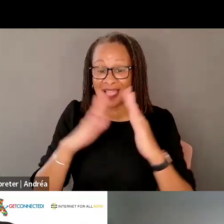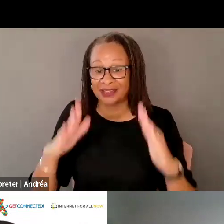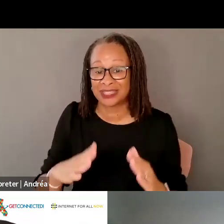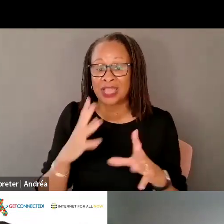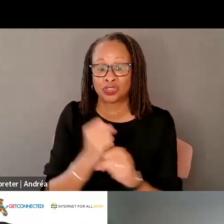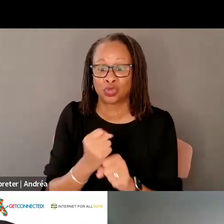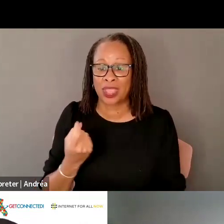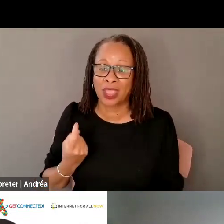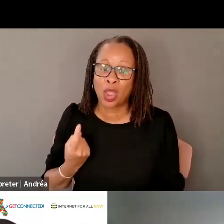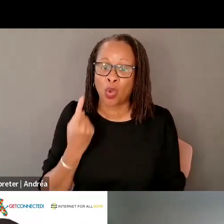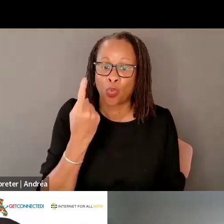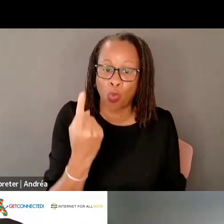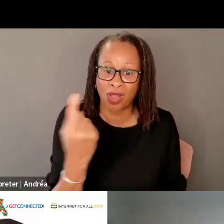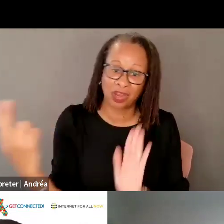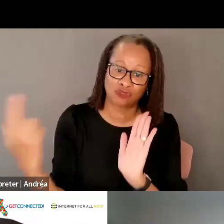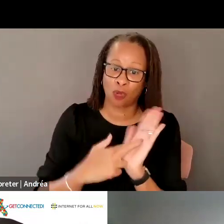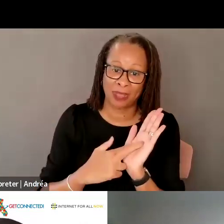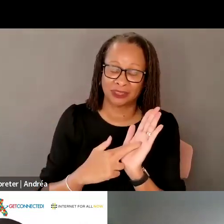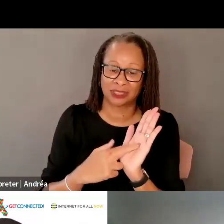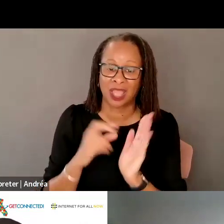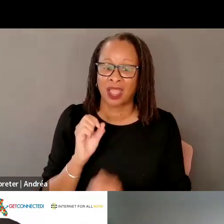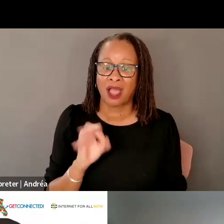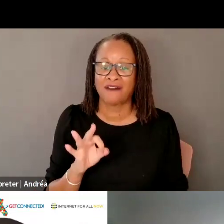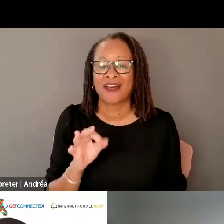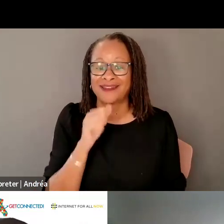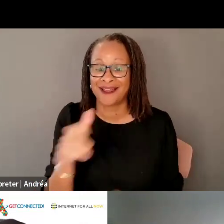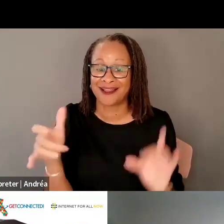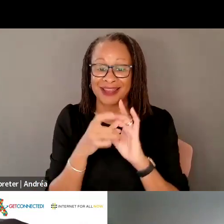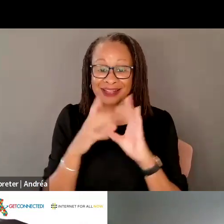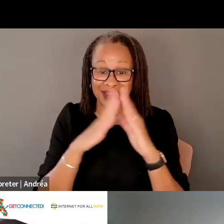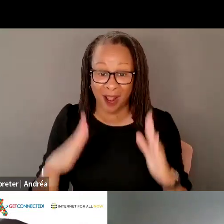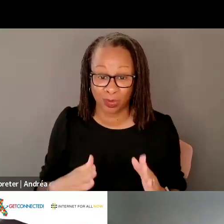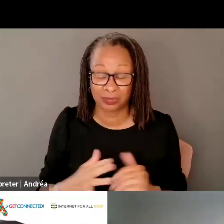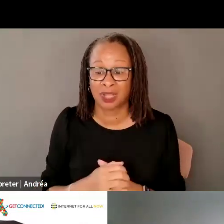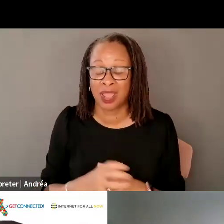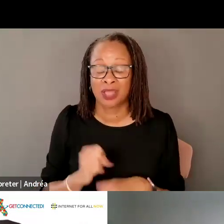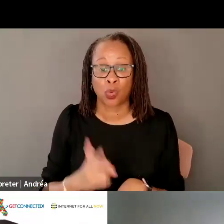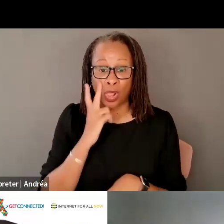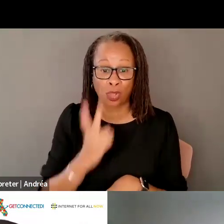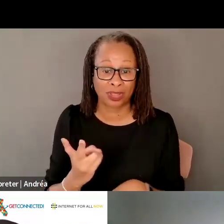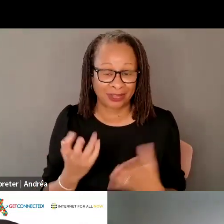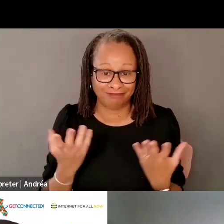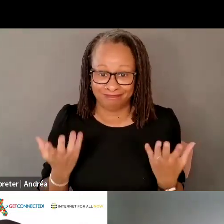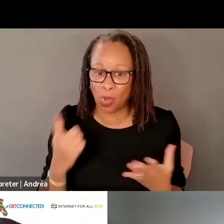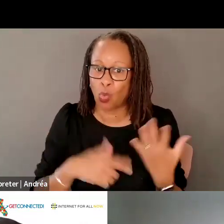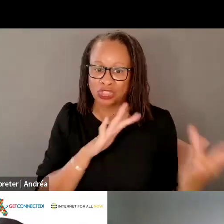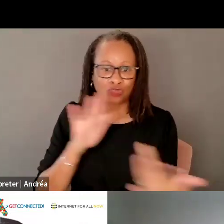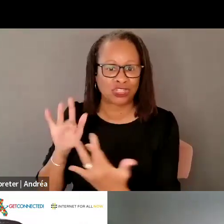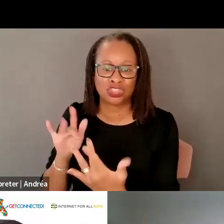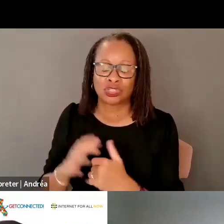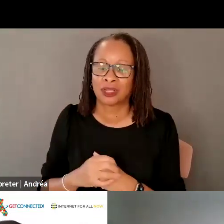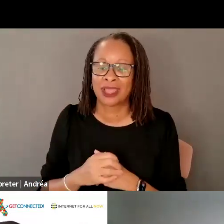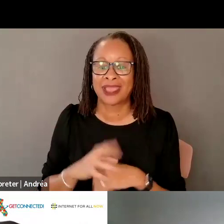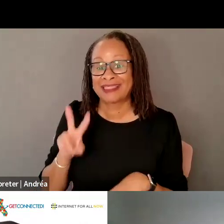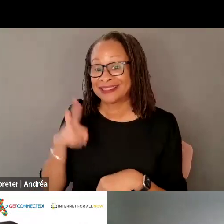get one enrollment of an unconnected household. So we're looking at what is going to be that reach. The